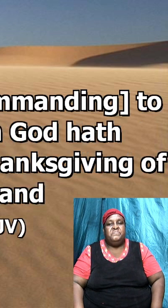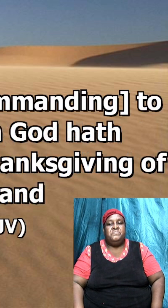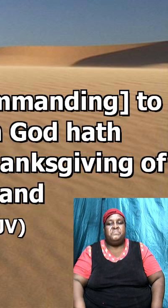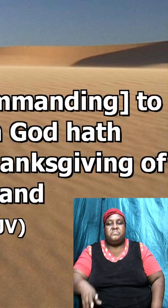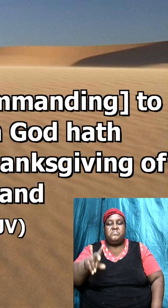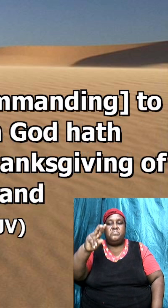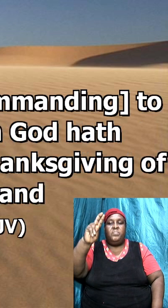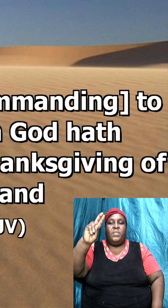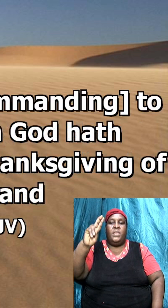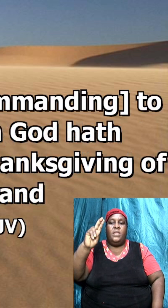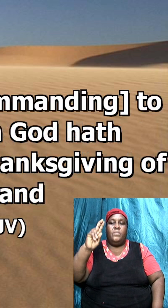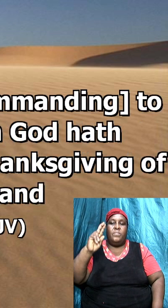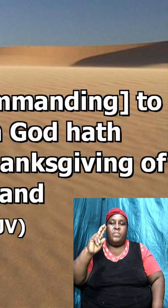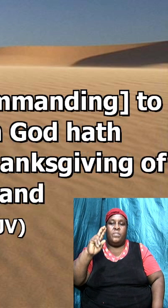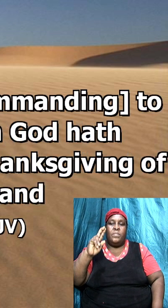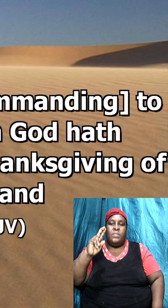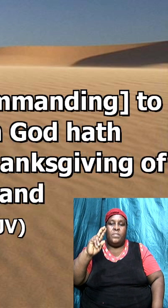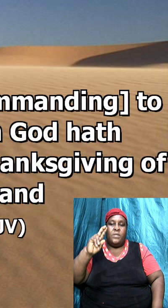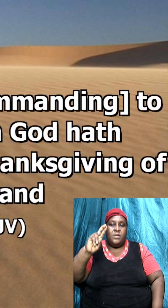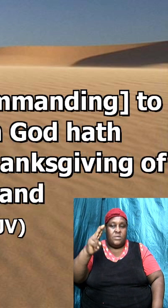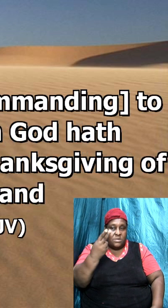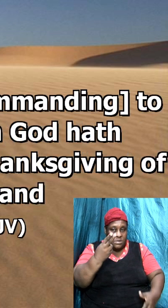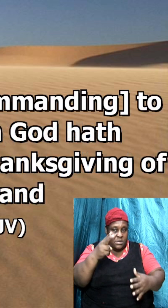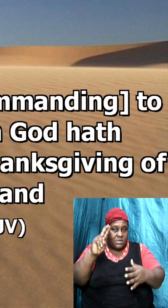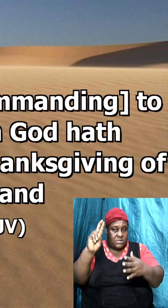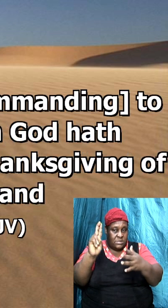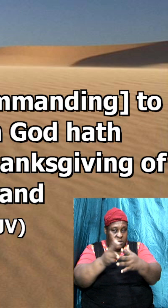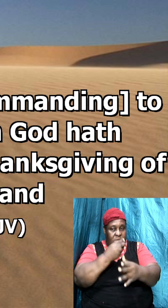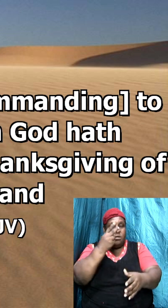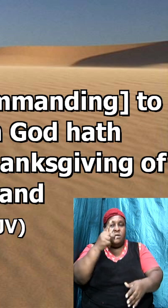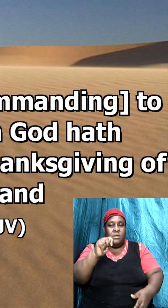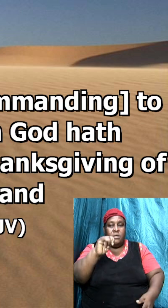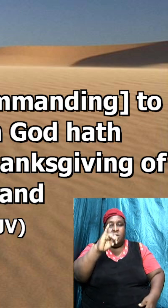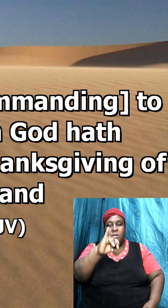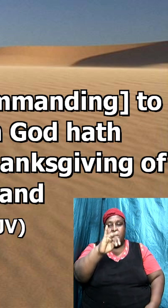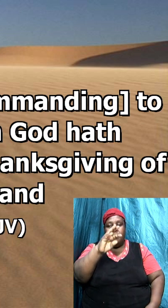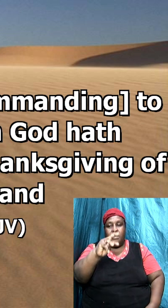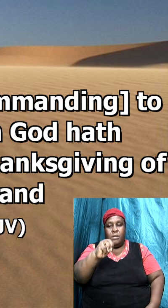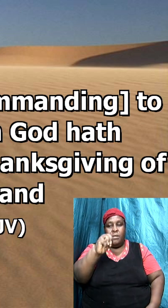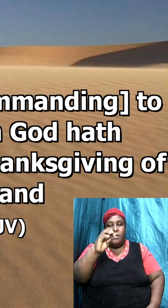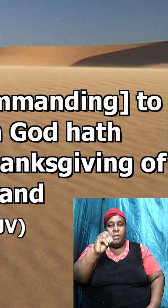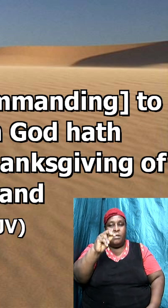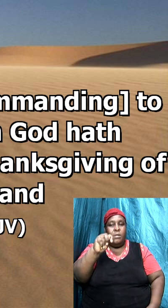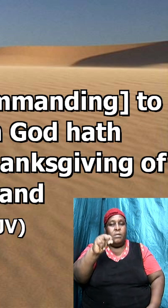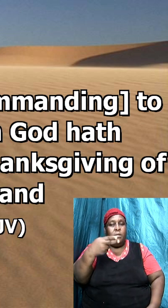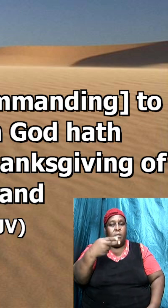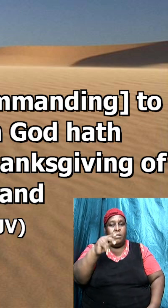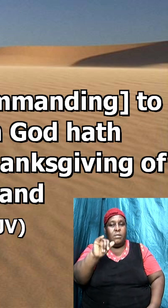1 Timothy. Let us now look at 2 Timothy chapter 4,